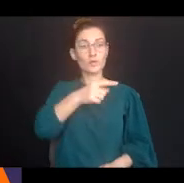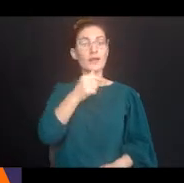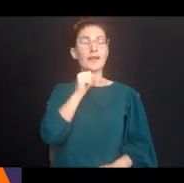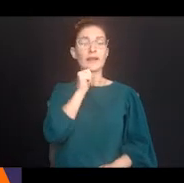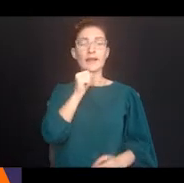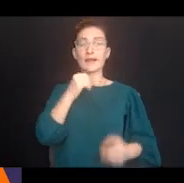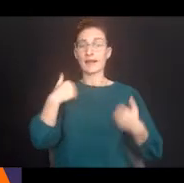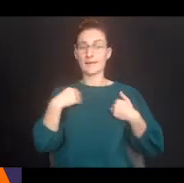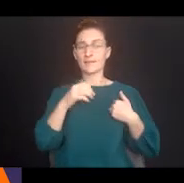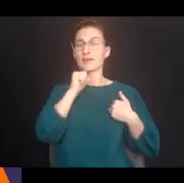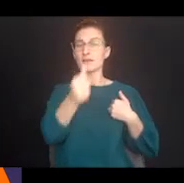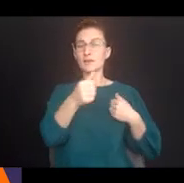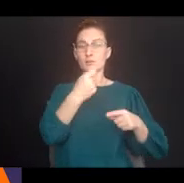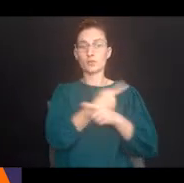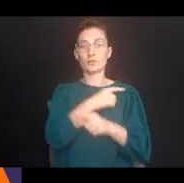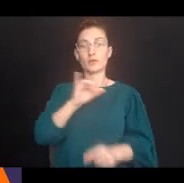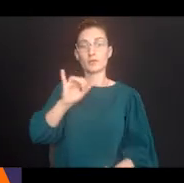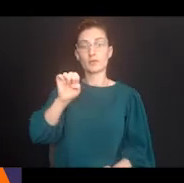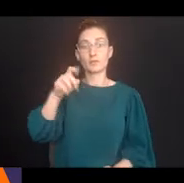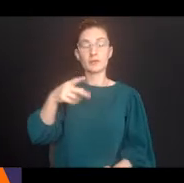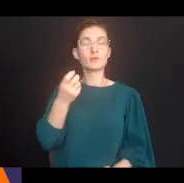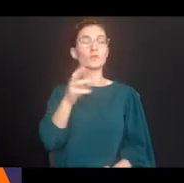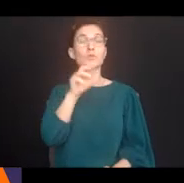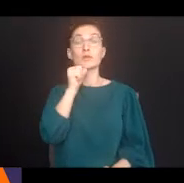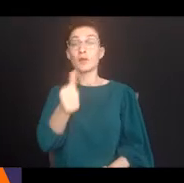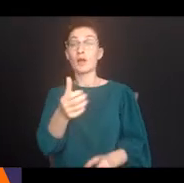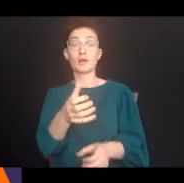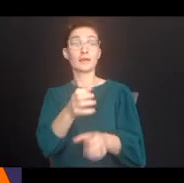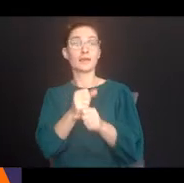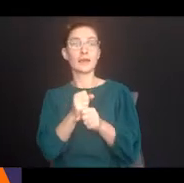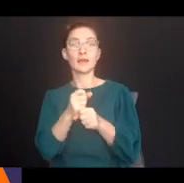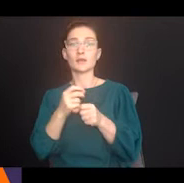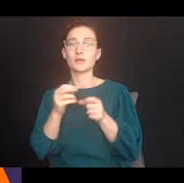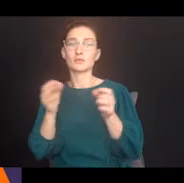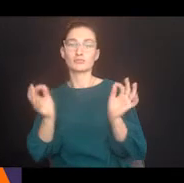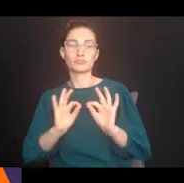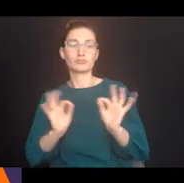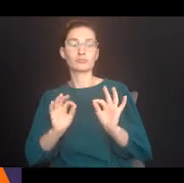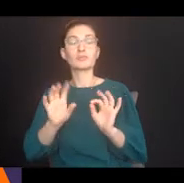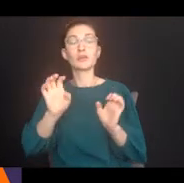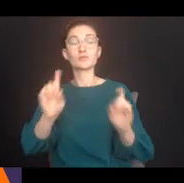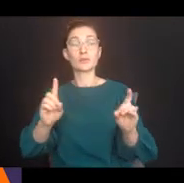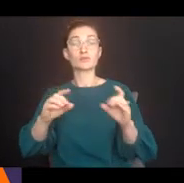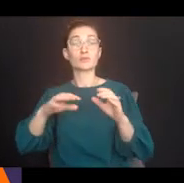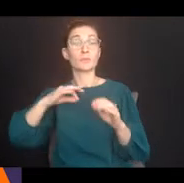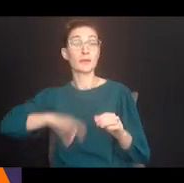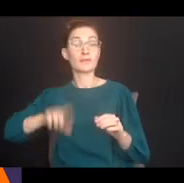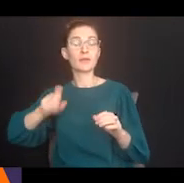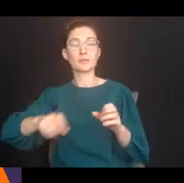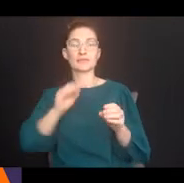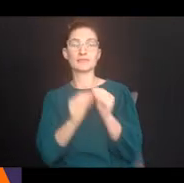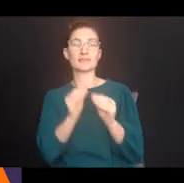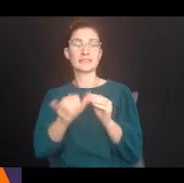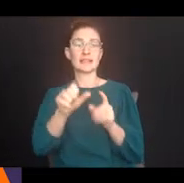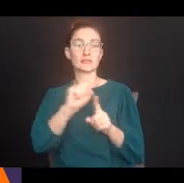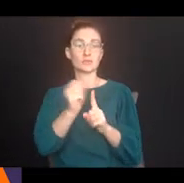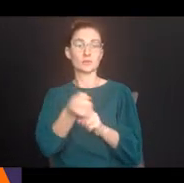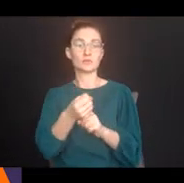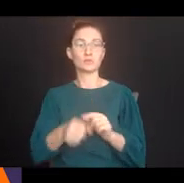has an inappropriate IEP or is not receiving more than a de minimis educational benefit must correct the